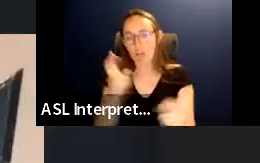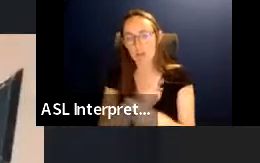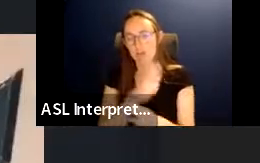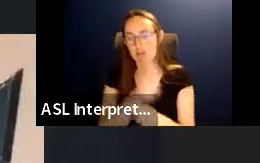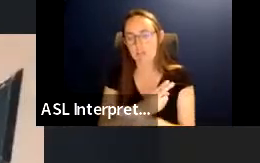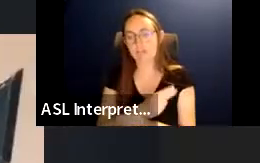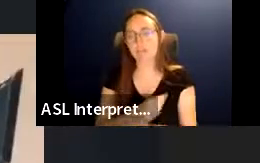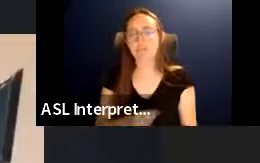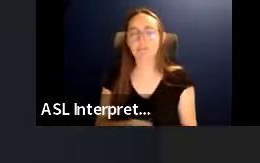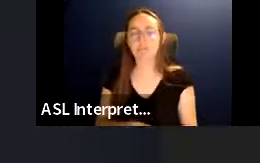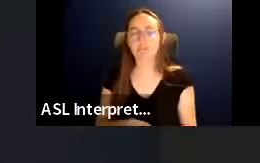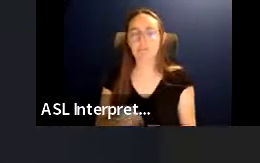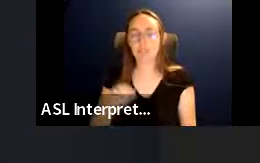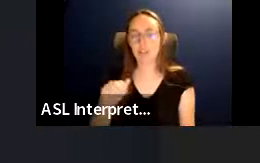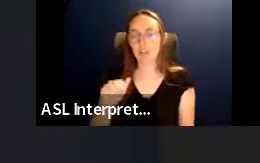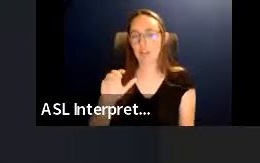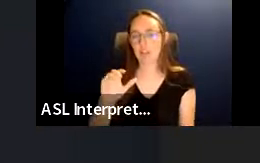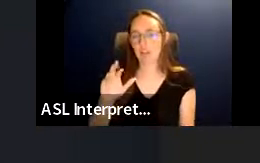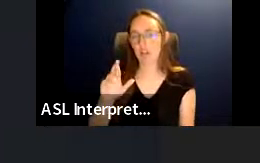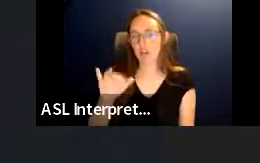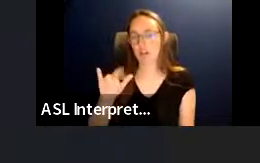I travel with an acrylic cutter,